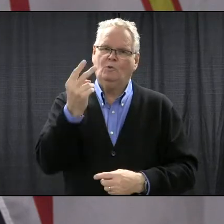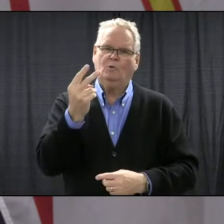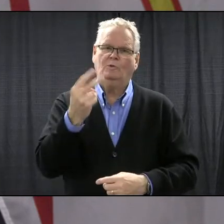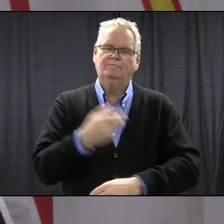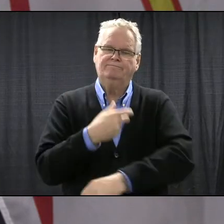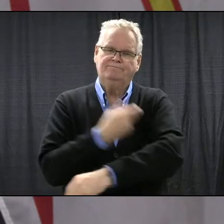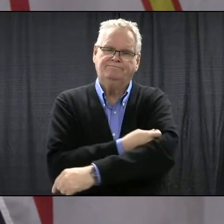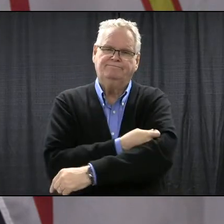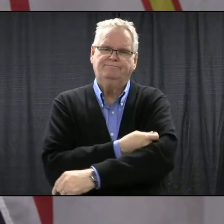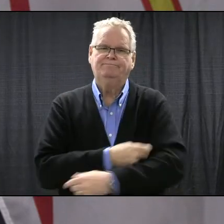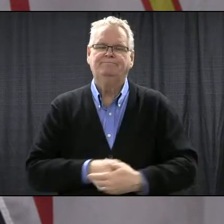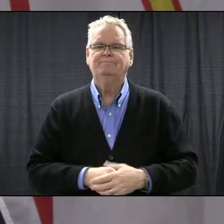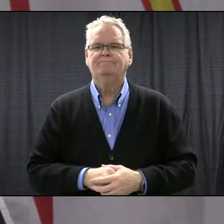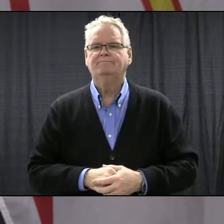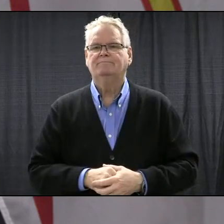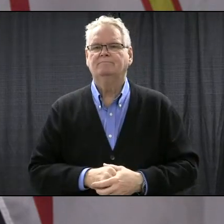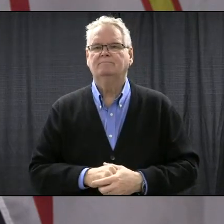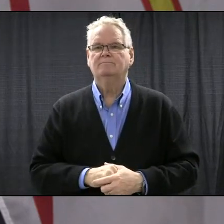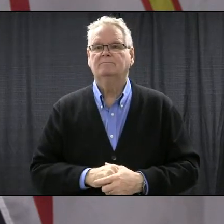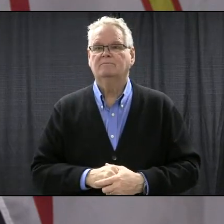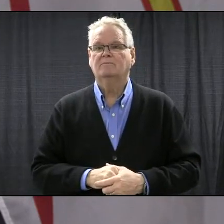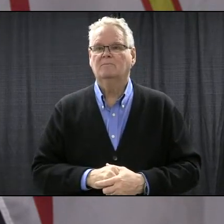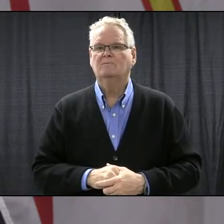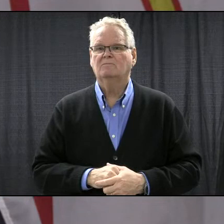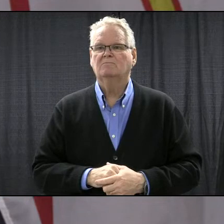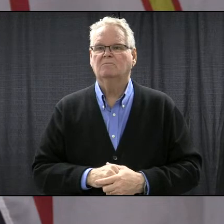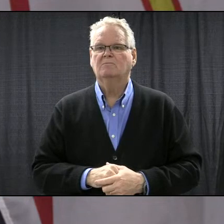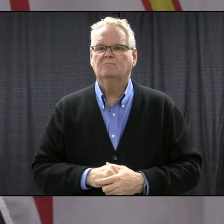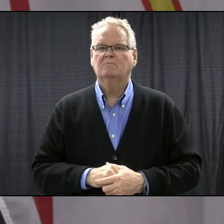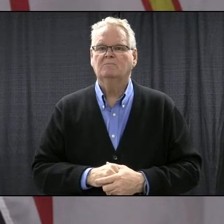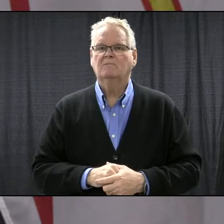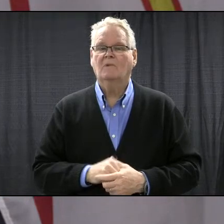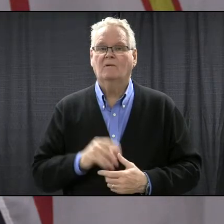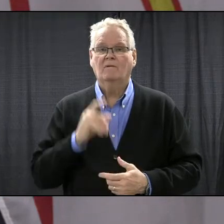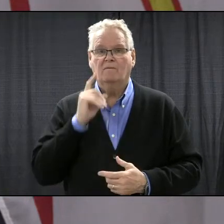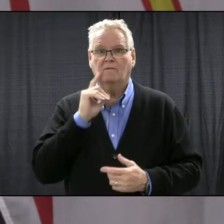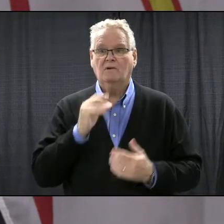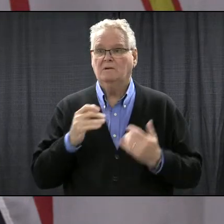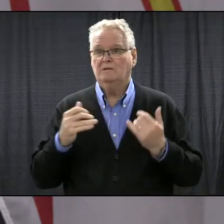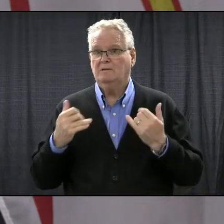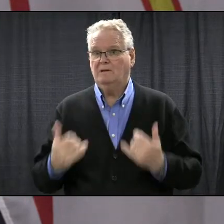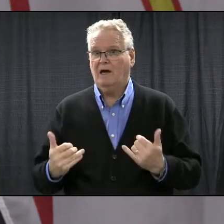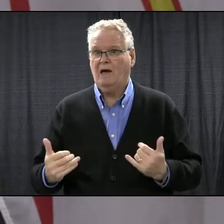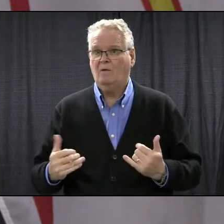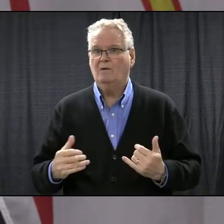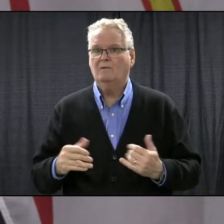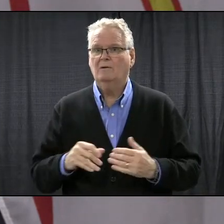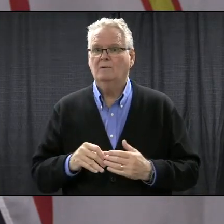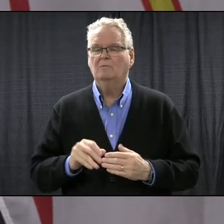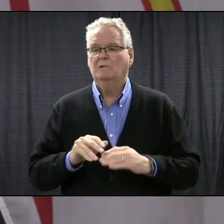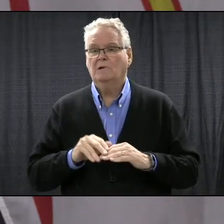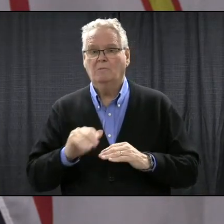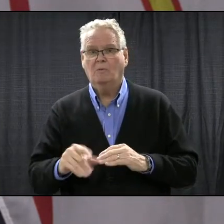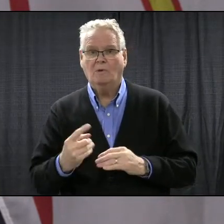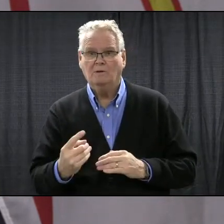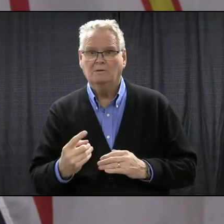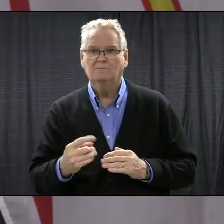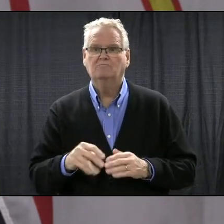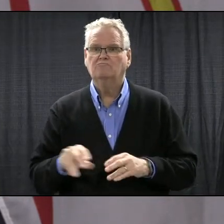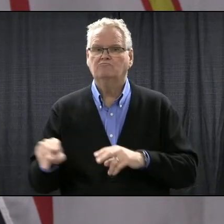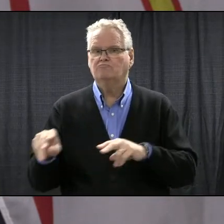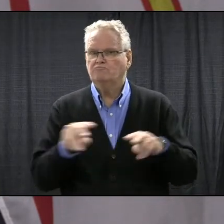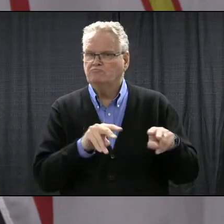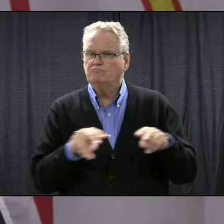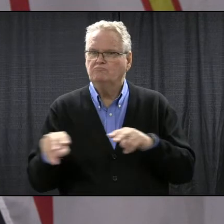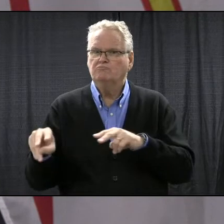And, but for right now, for the meantime, especially through this phase 1 or step 1 that we're moving through, I